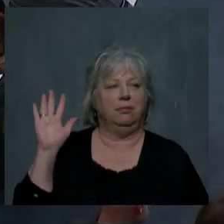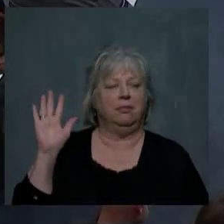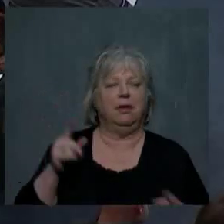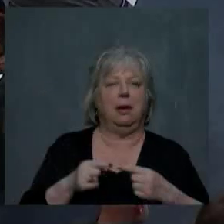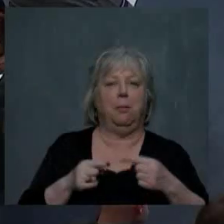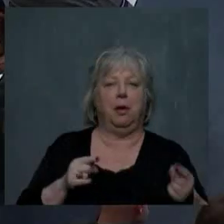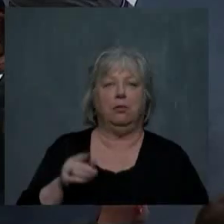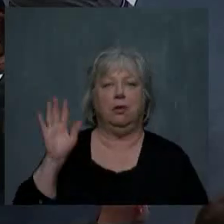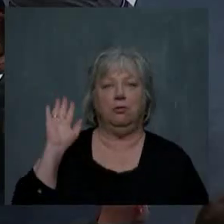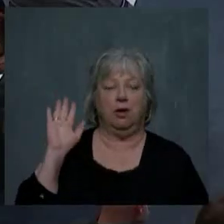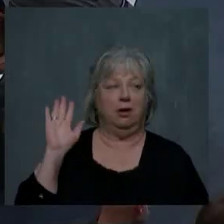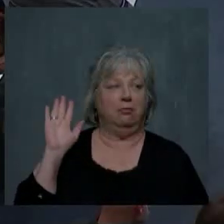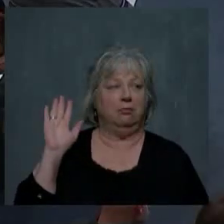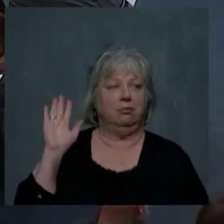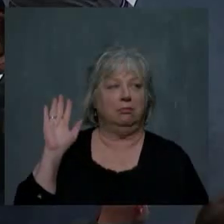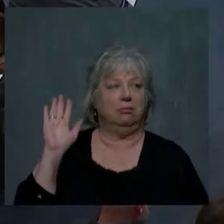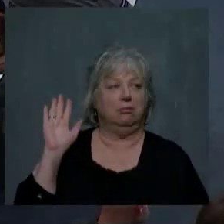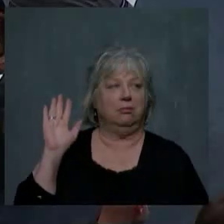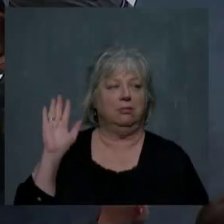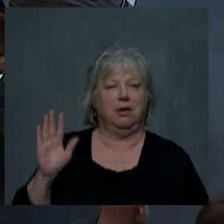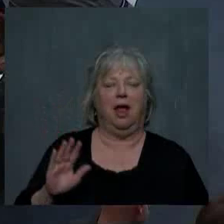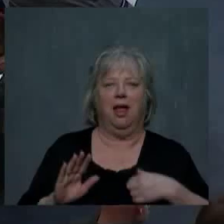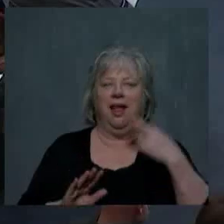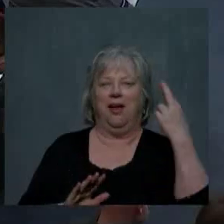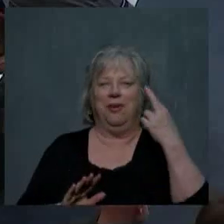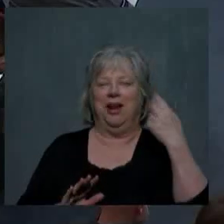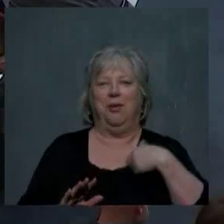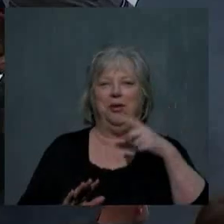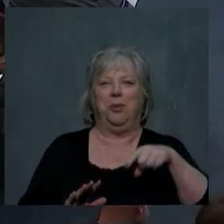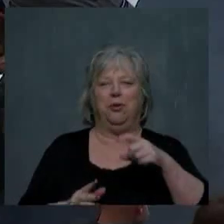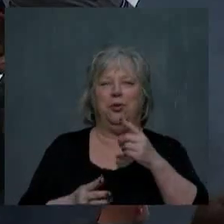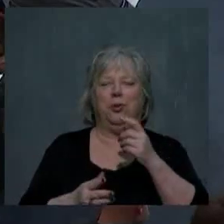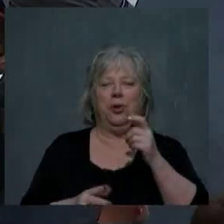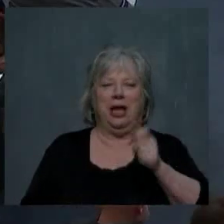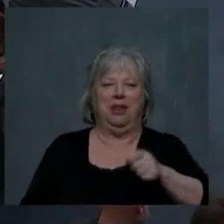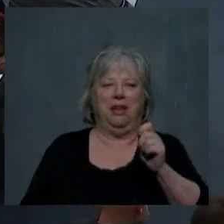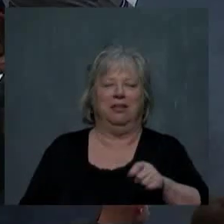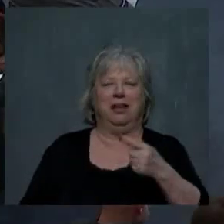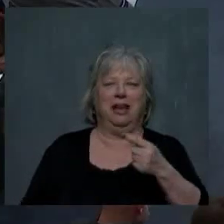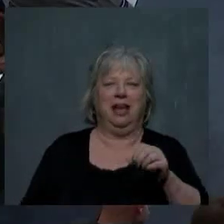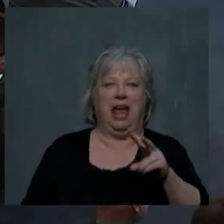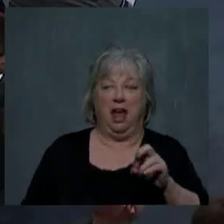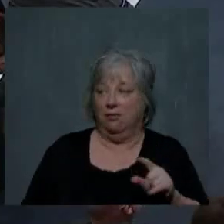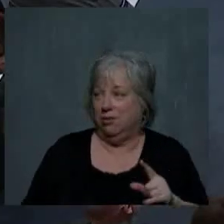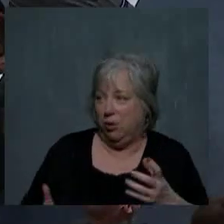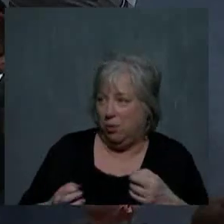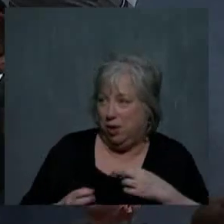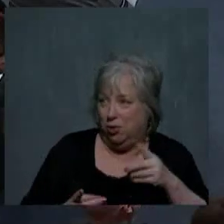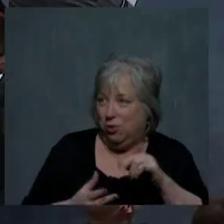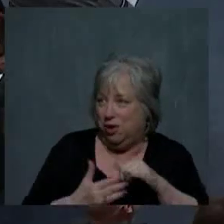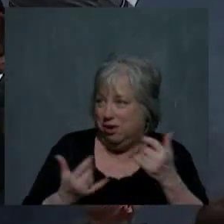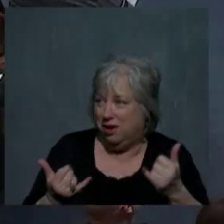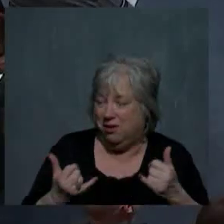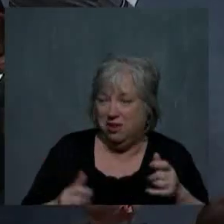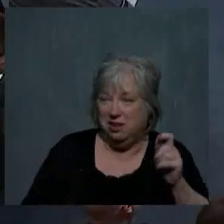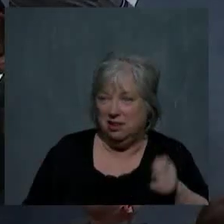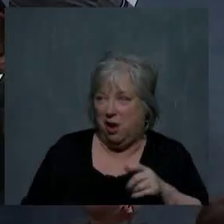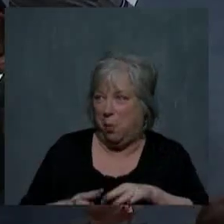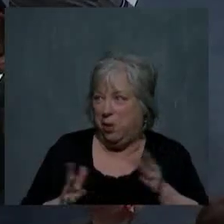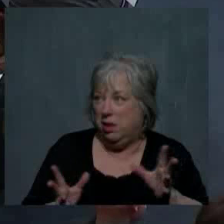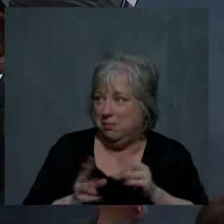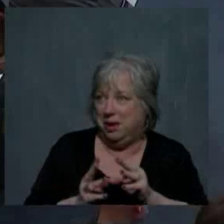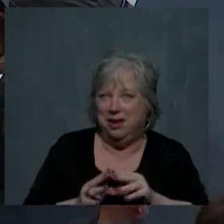Those who do not. I just realized I was supposed to hit the gavel. You want me to do that now? All